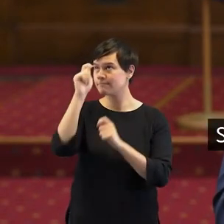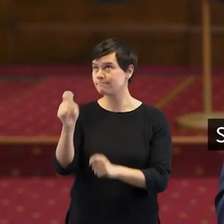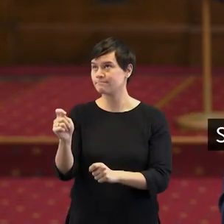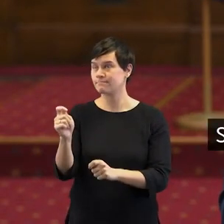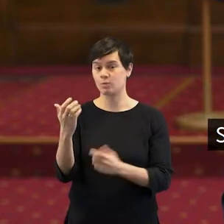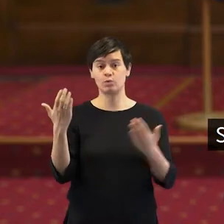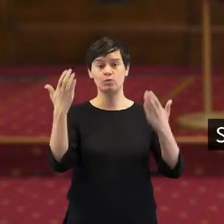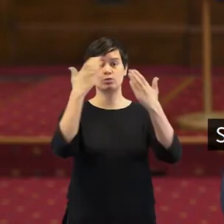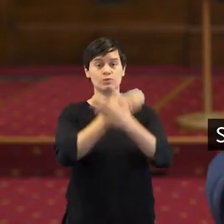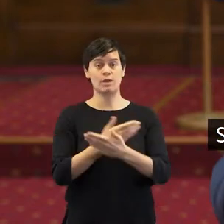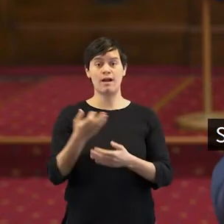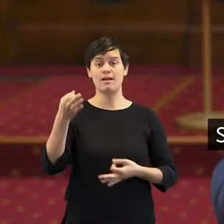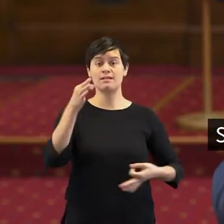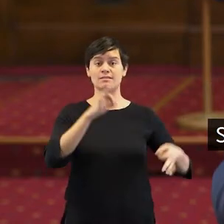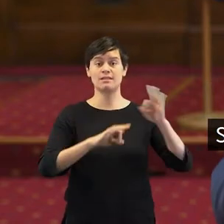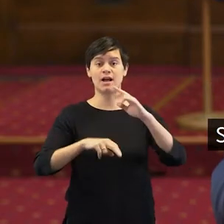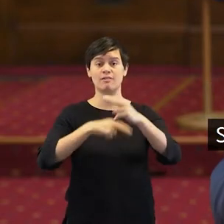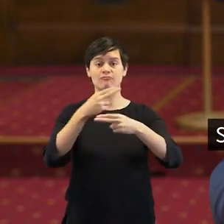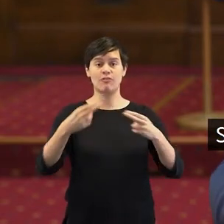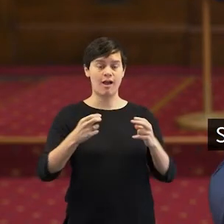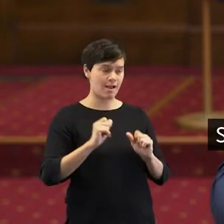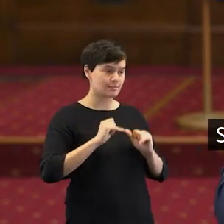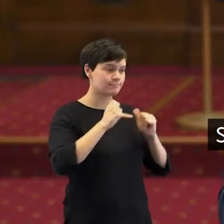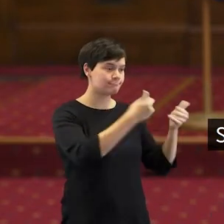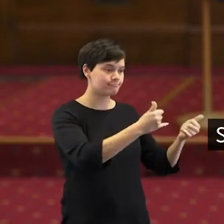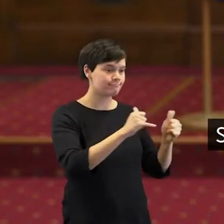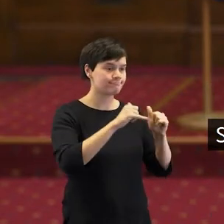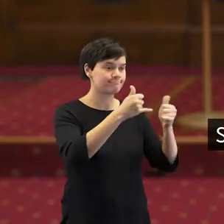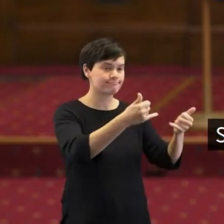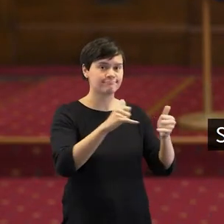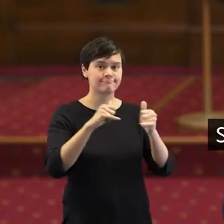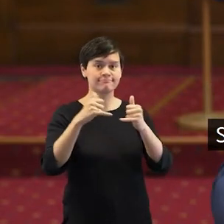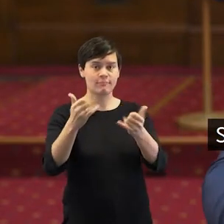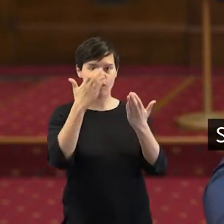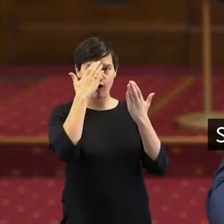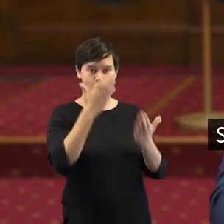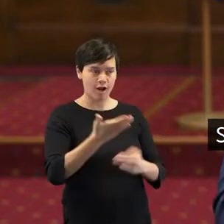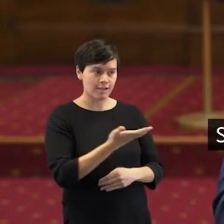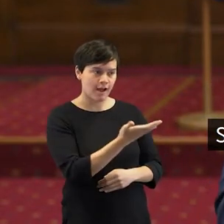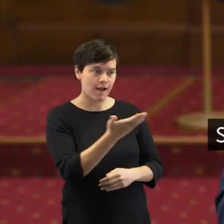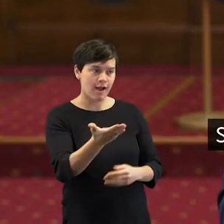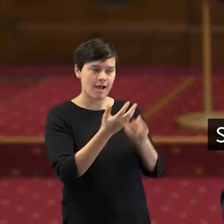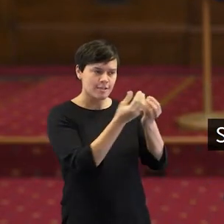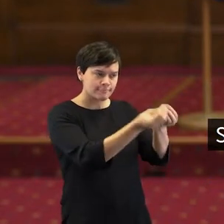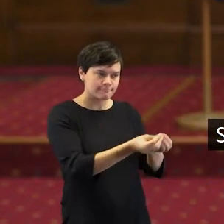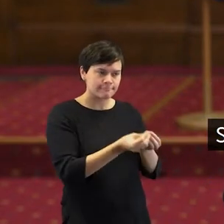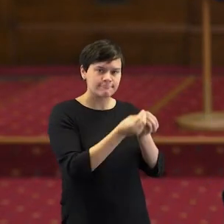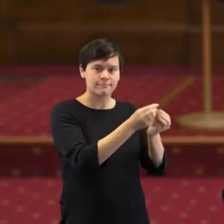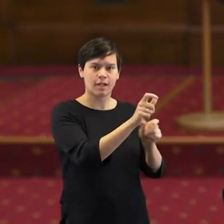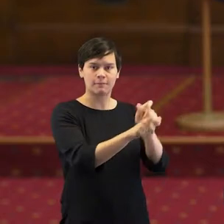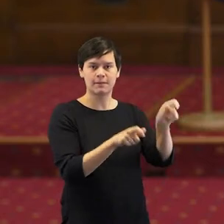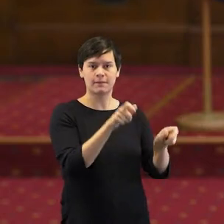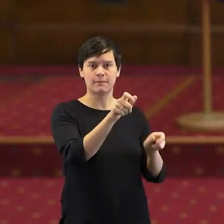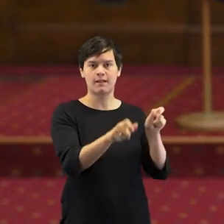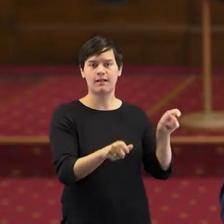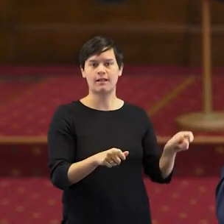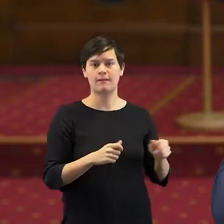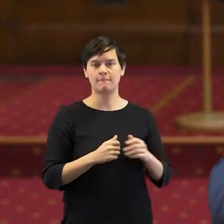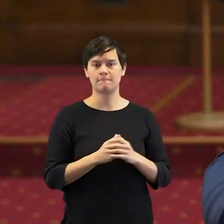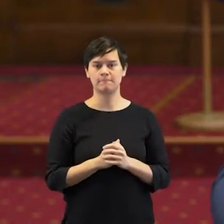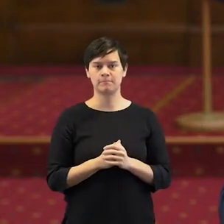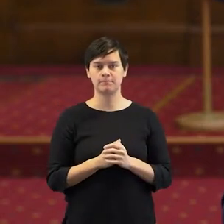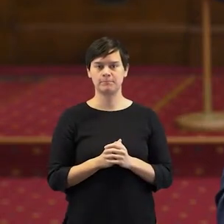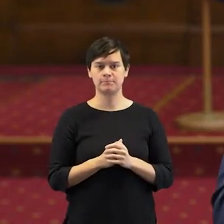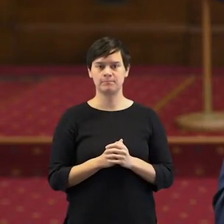Woods, nāna anō tēnei kaupapa e hāpai, mai i tōna wā, tainoa mai ki tēnei wā. Huri tū atu